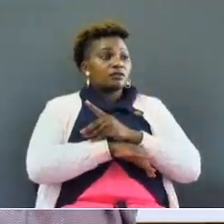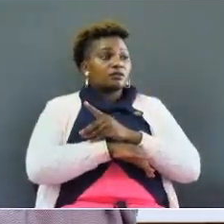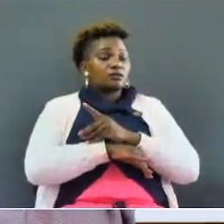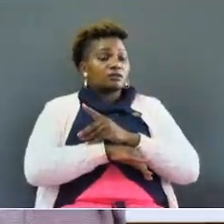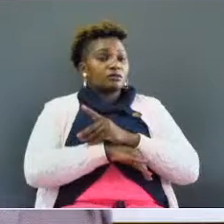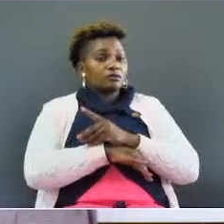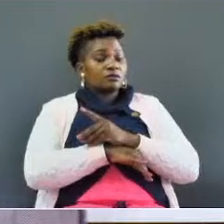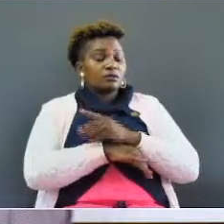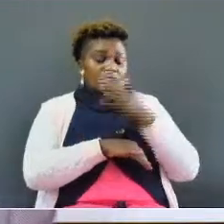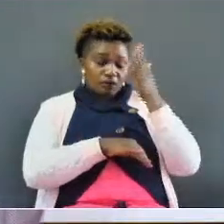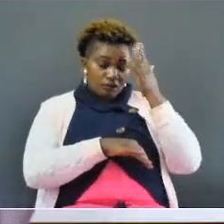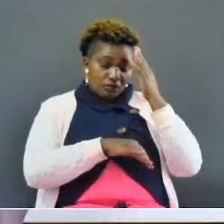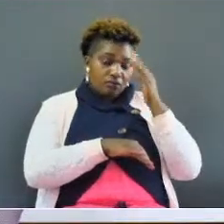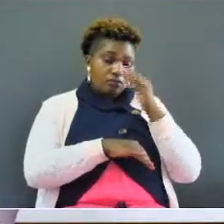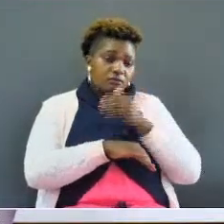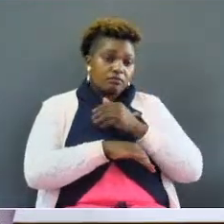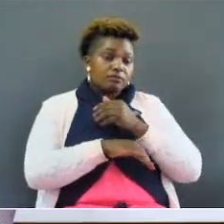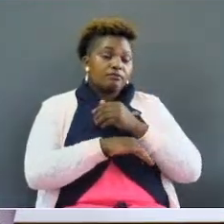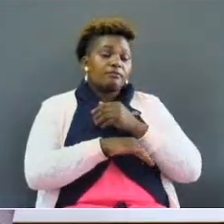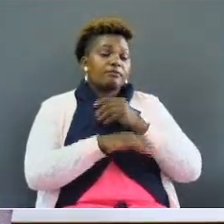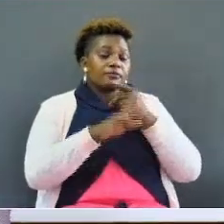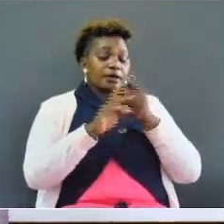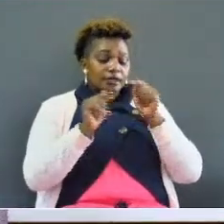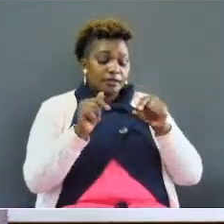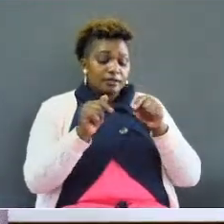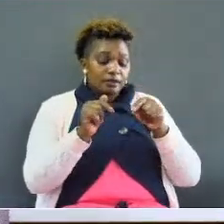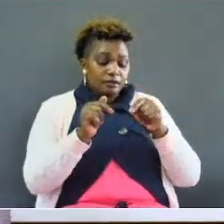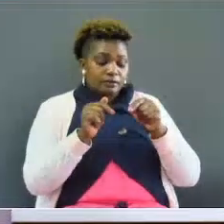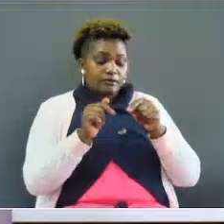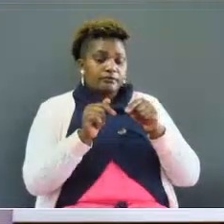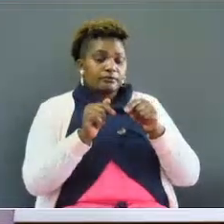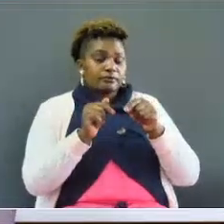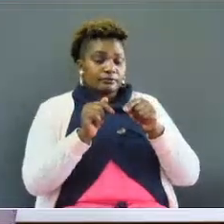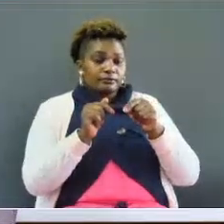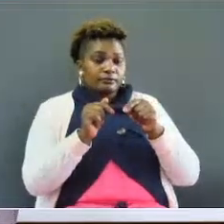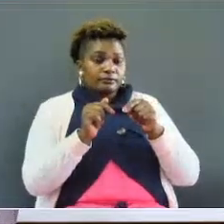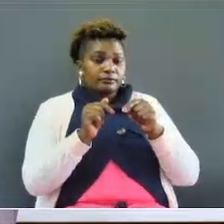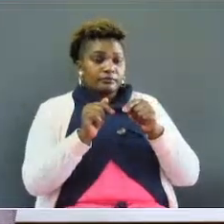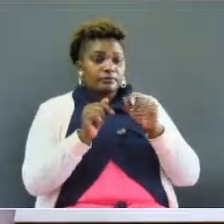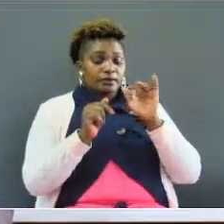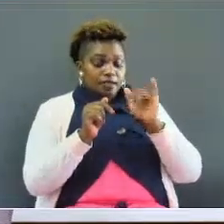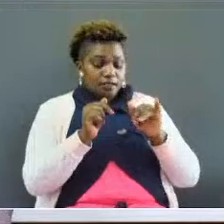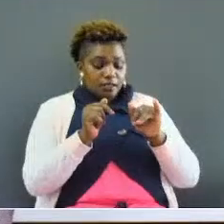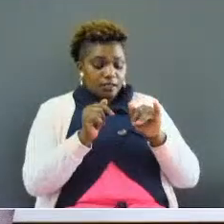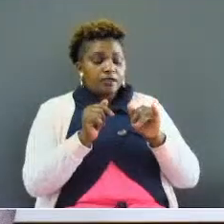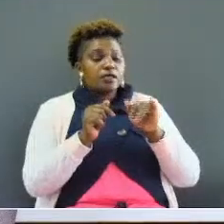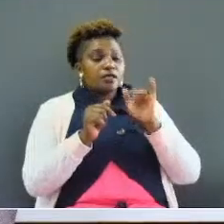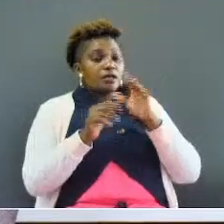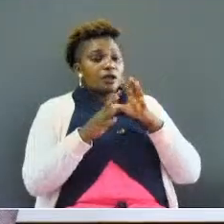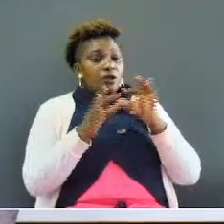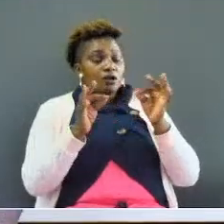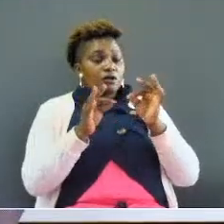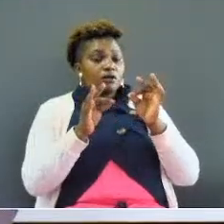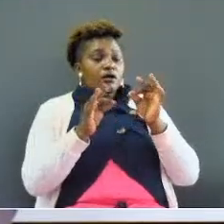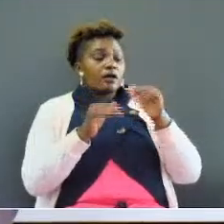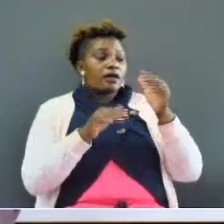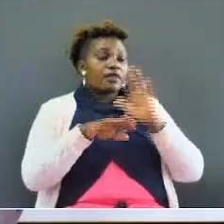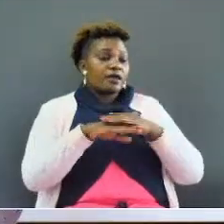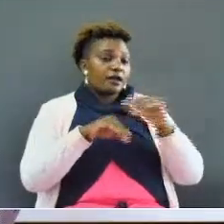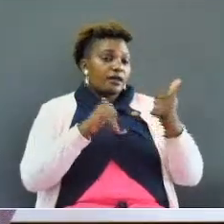practically non-infectious. But this Delta virus is staying a little longer than the